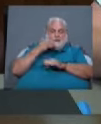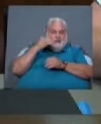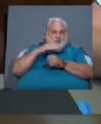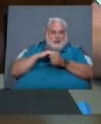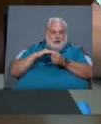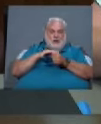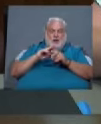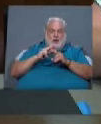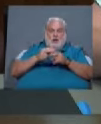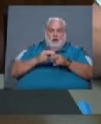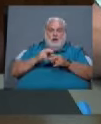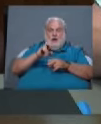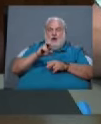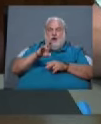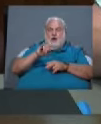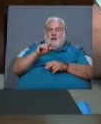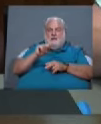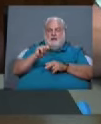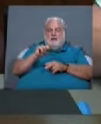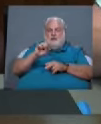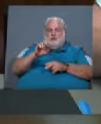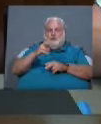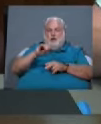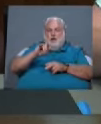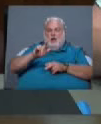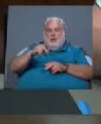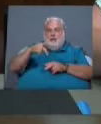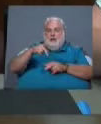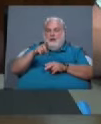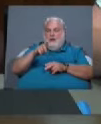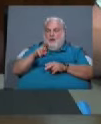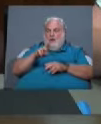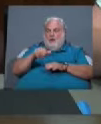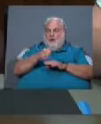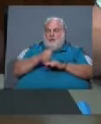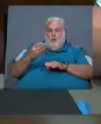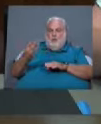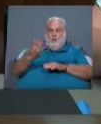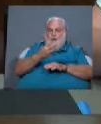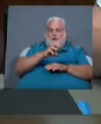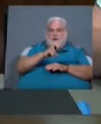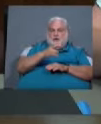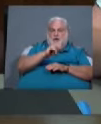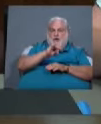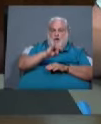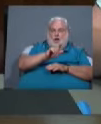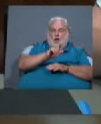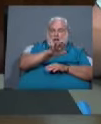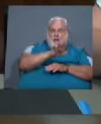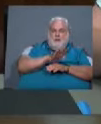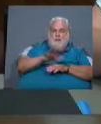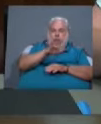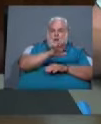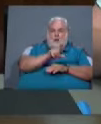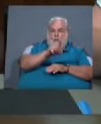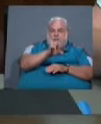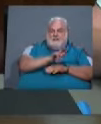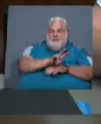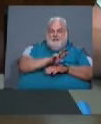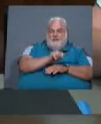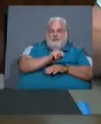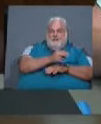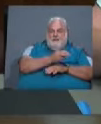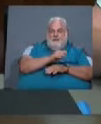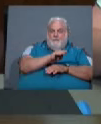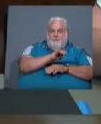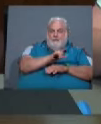residential district titled the Crescent Chenal Long Form PDR located on the west side of Chenal Parkway, approximately 1/7 of a mile